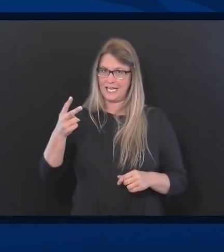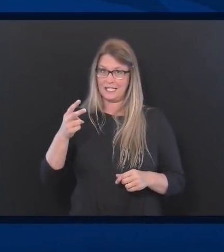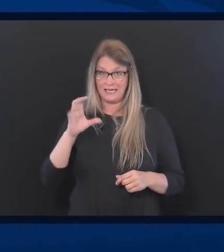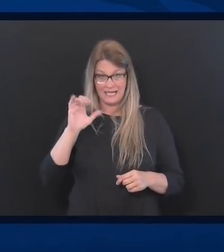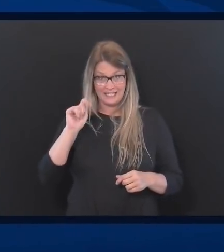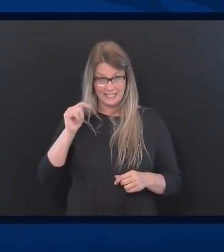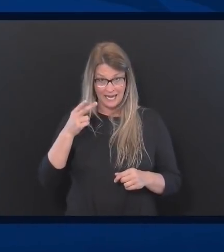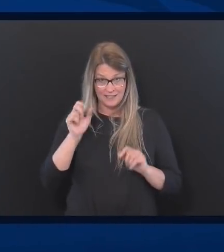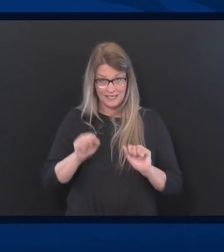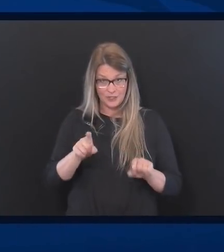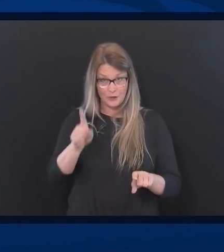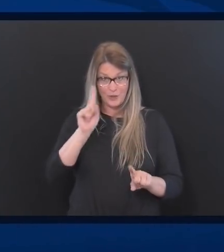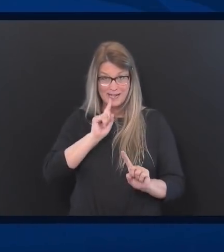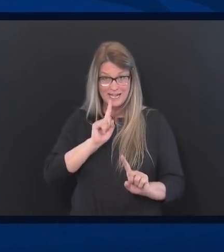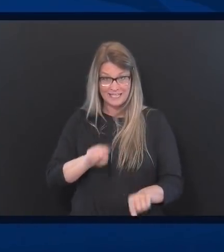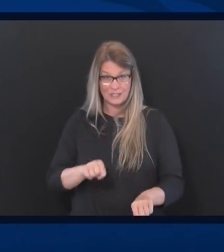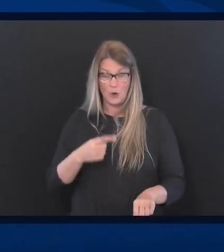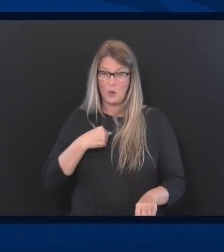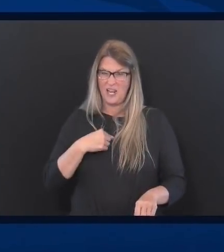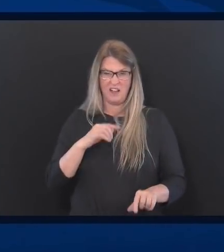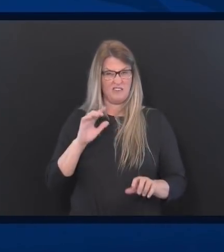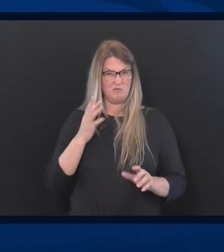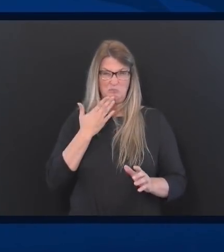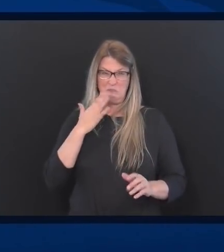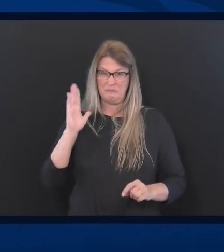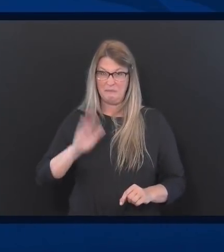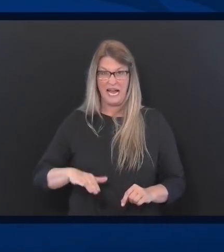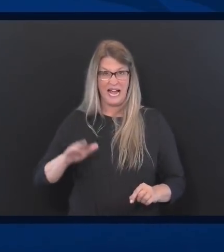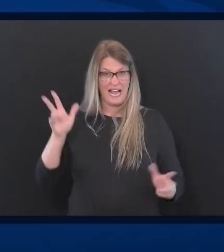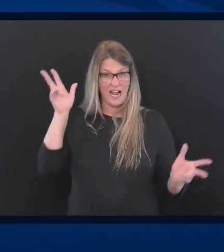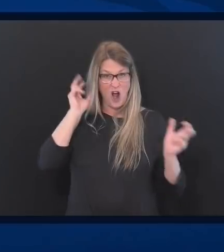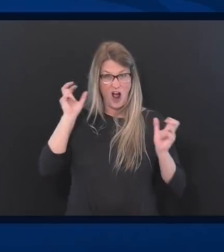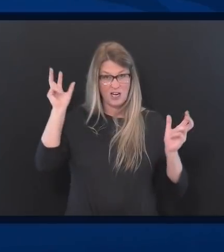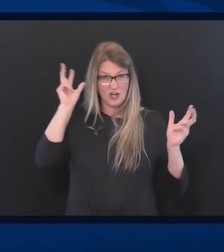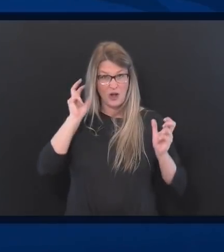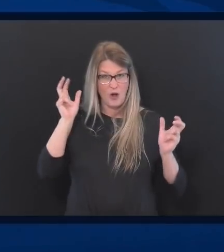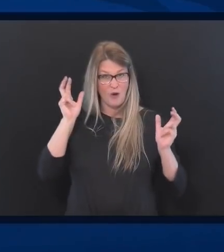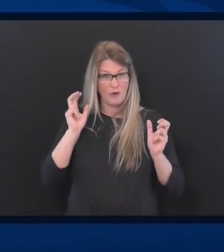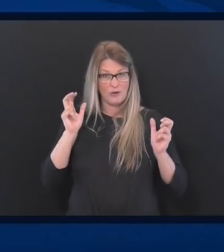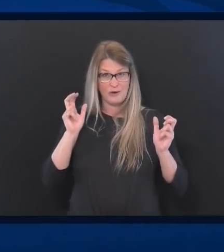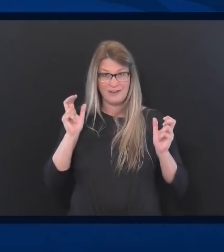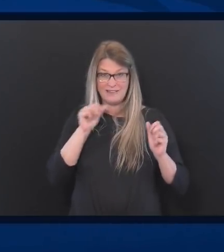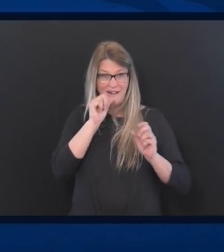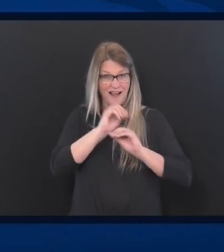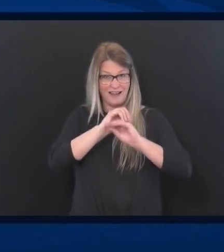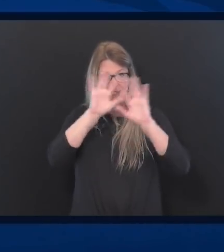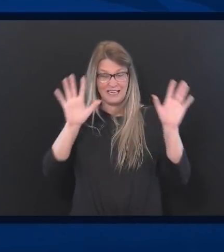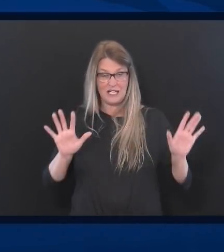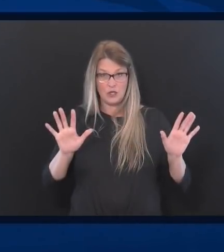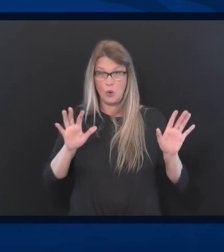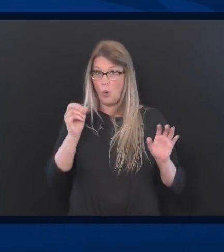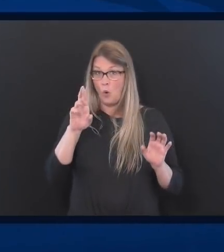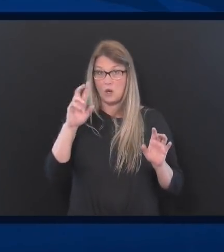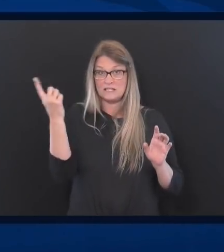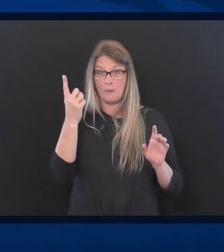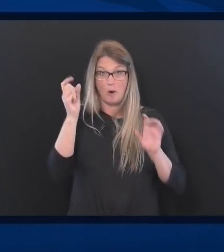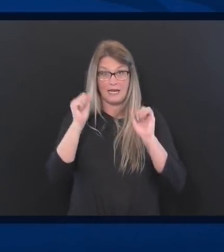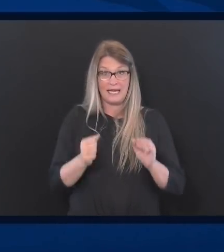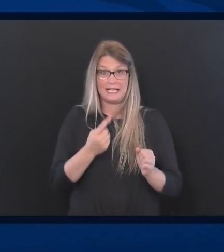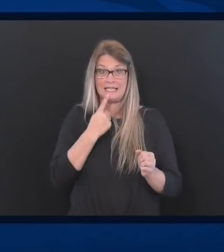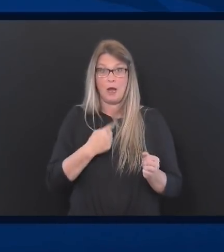you hear that? We get very poor audio reception here, sorry. Can somebody repeat the question to